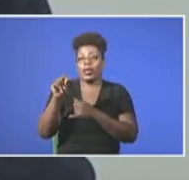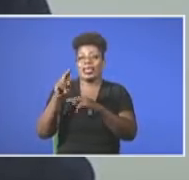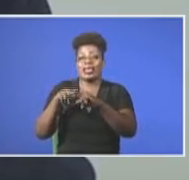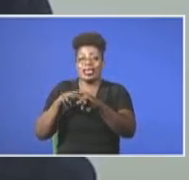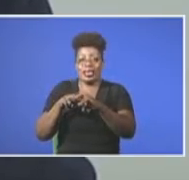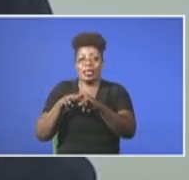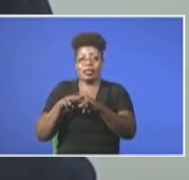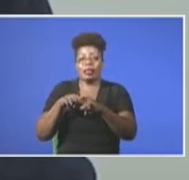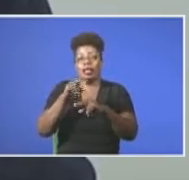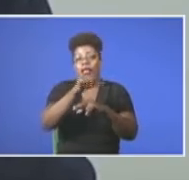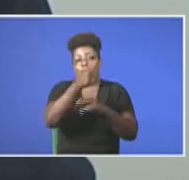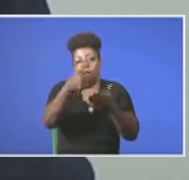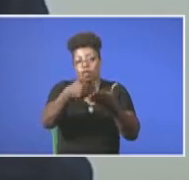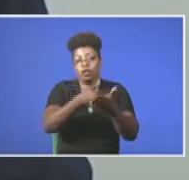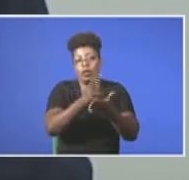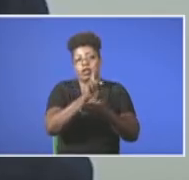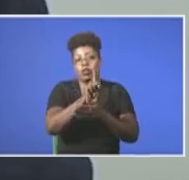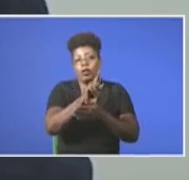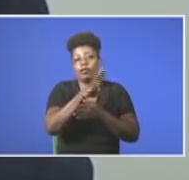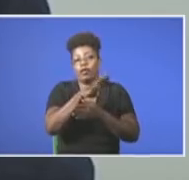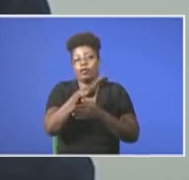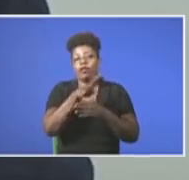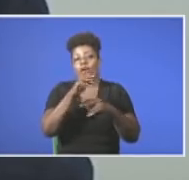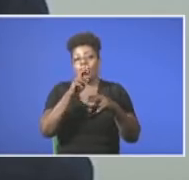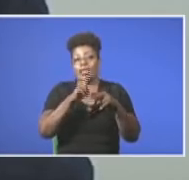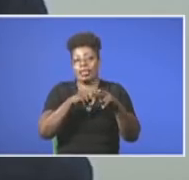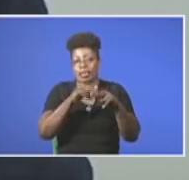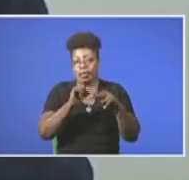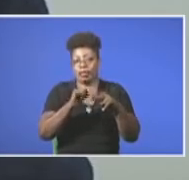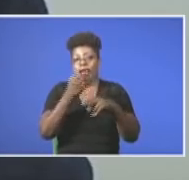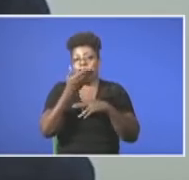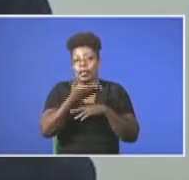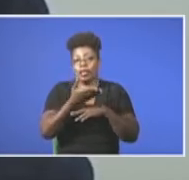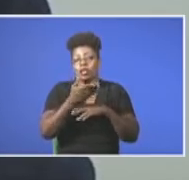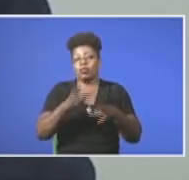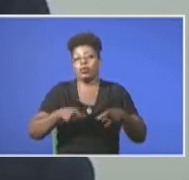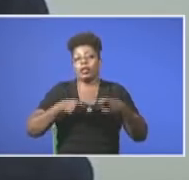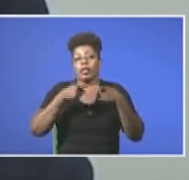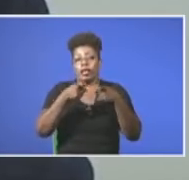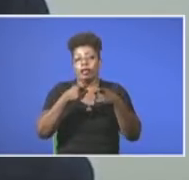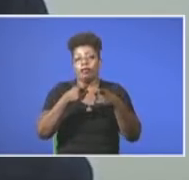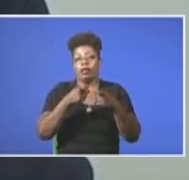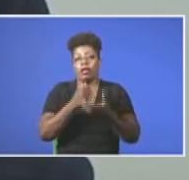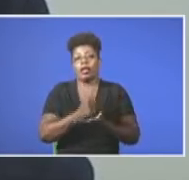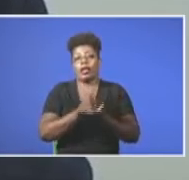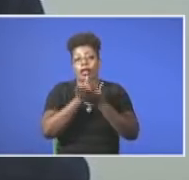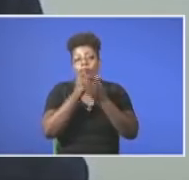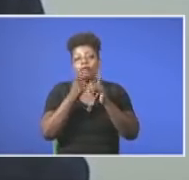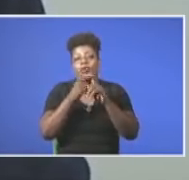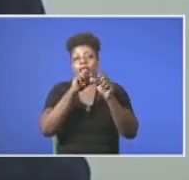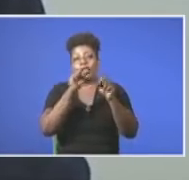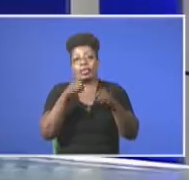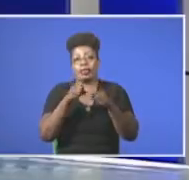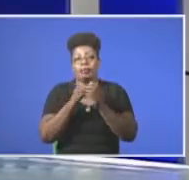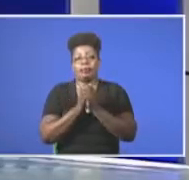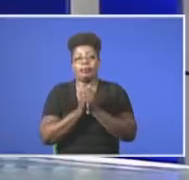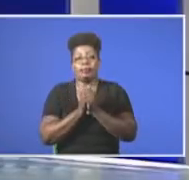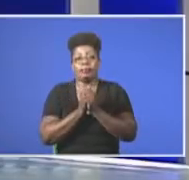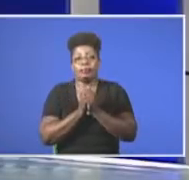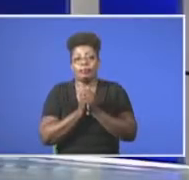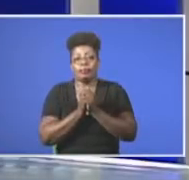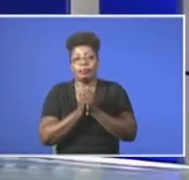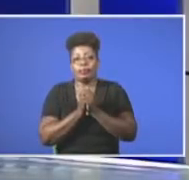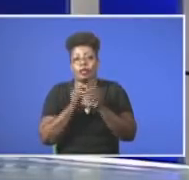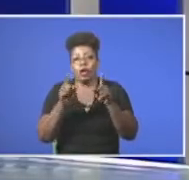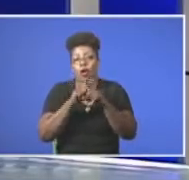in with 144 seats. And we know that this will provide a tremendous relief to the system.